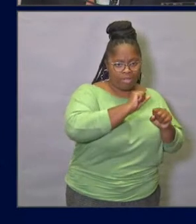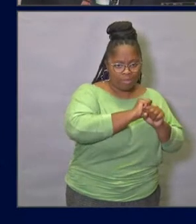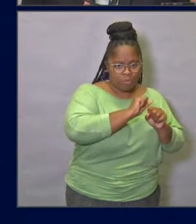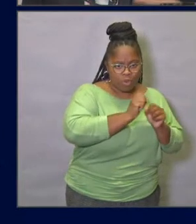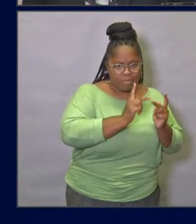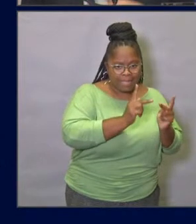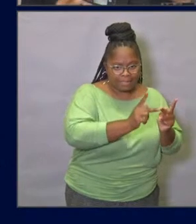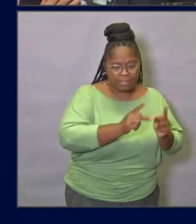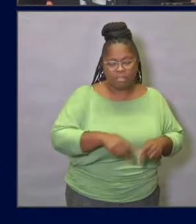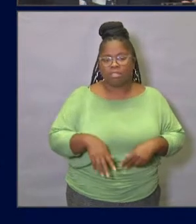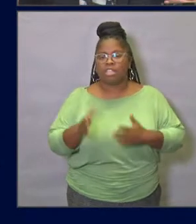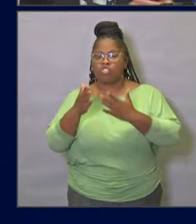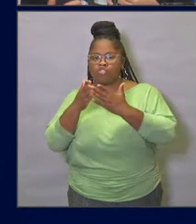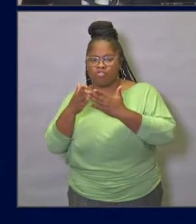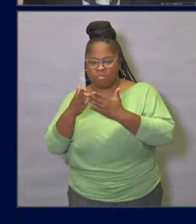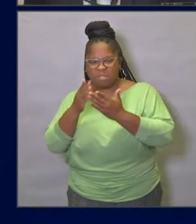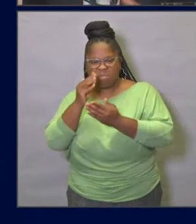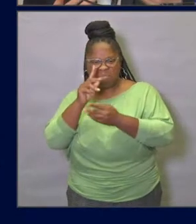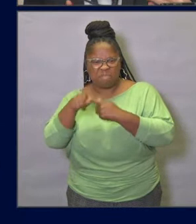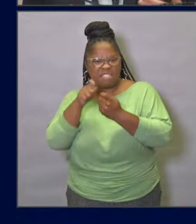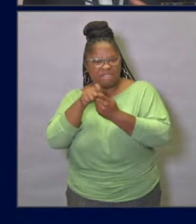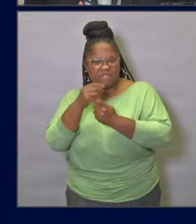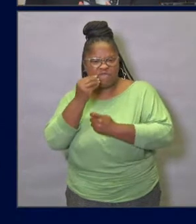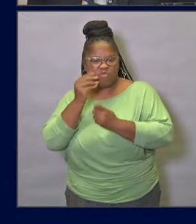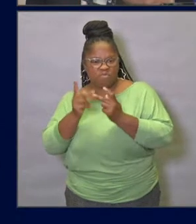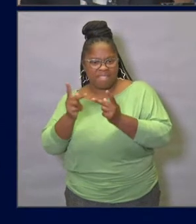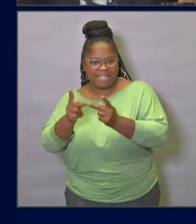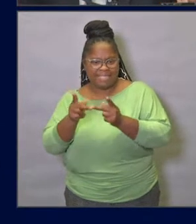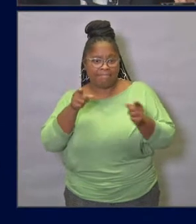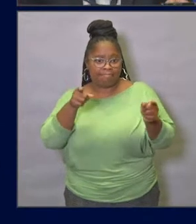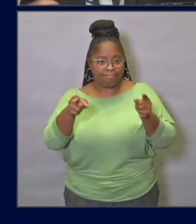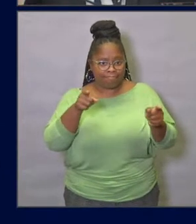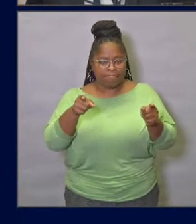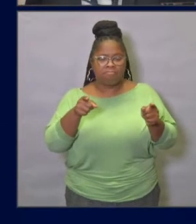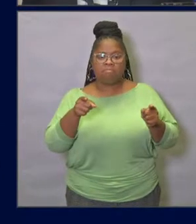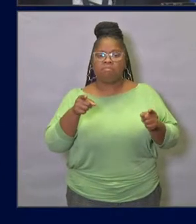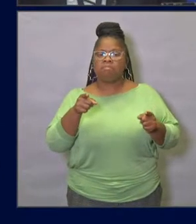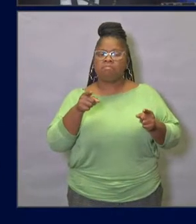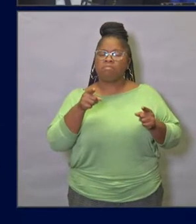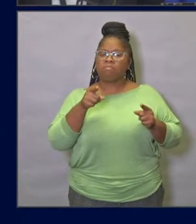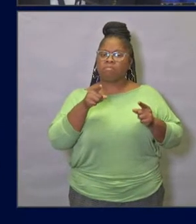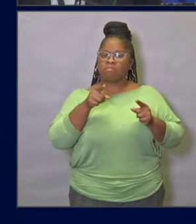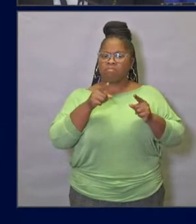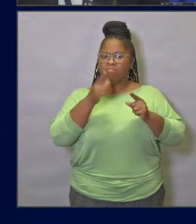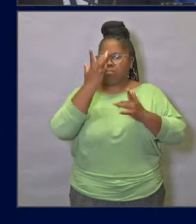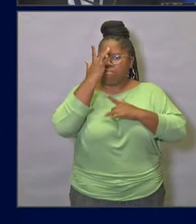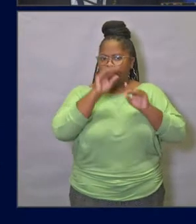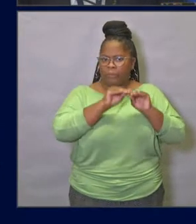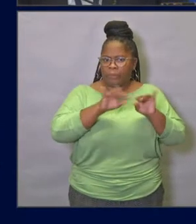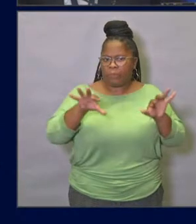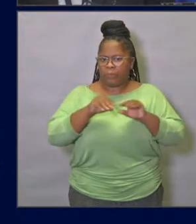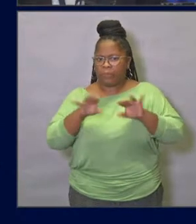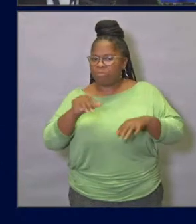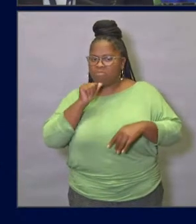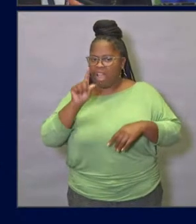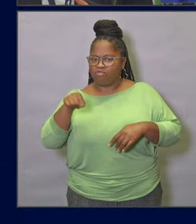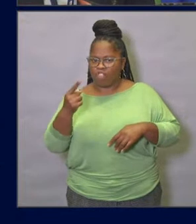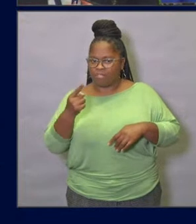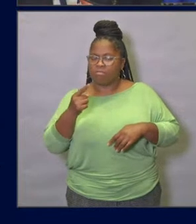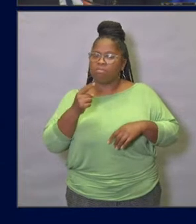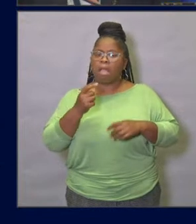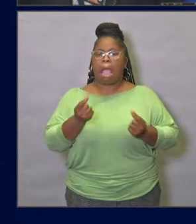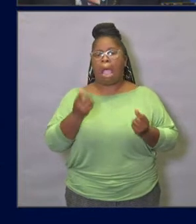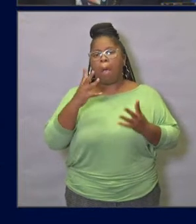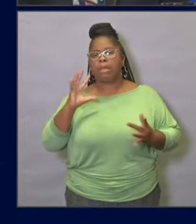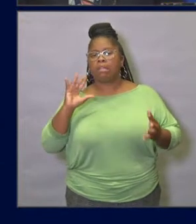So still working with those work sites that we know have an outbreak, but now we're looking at cases, not just outbreaks. And similar to